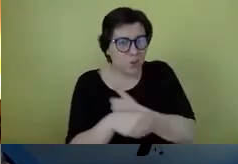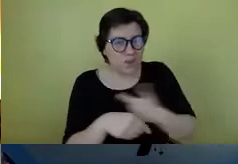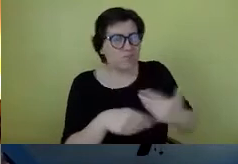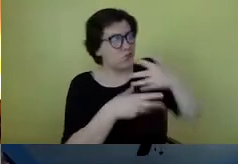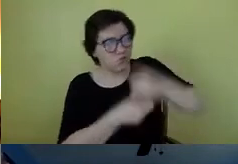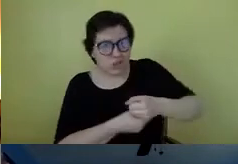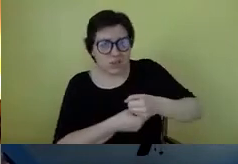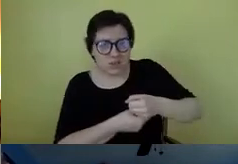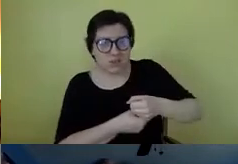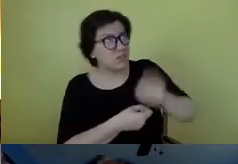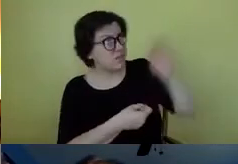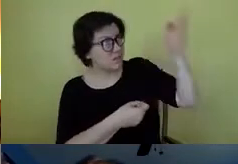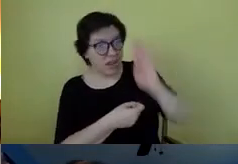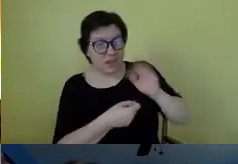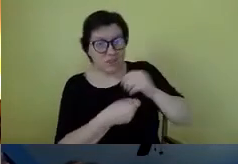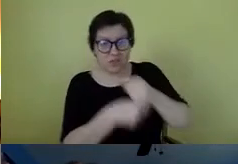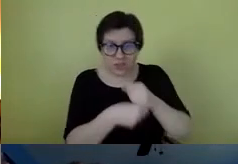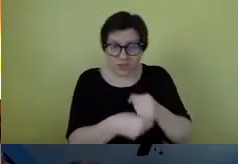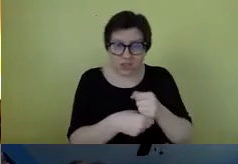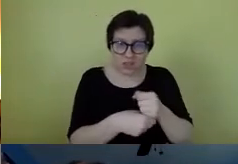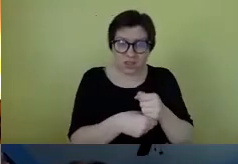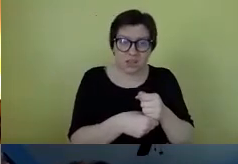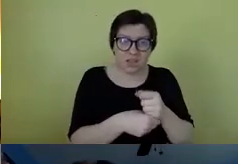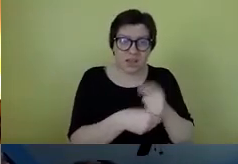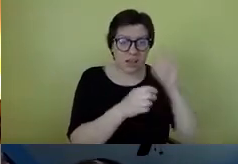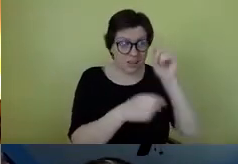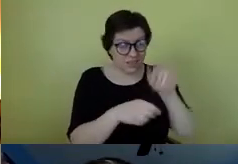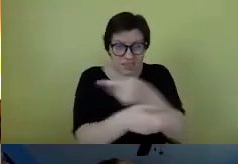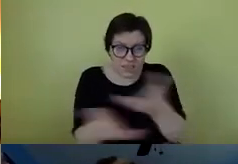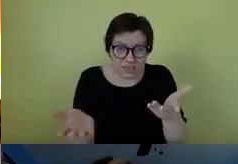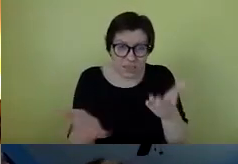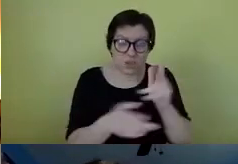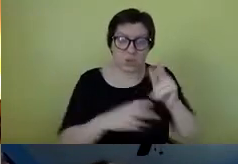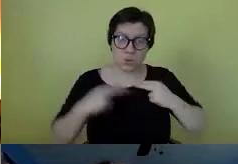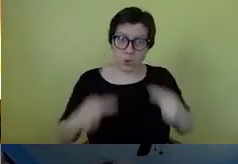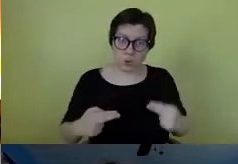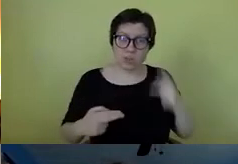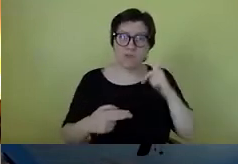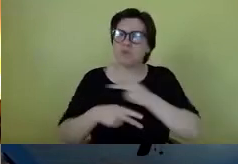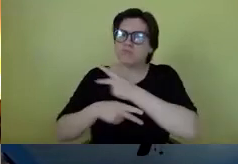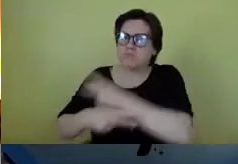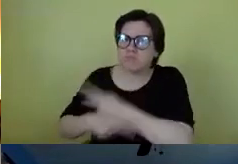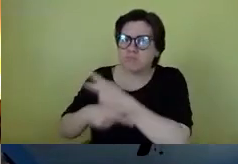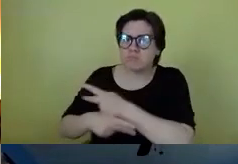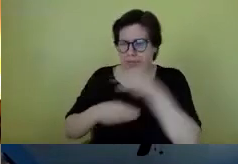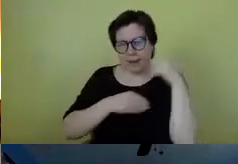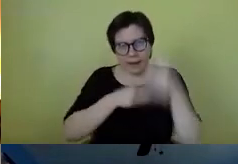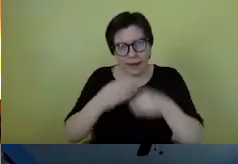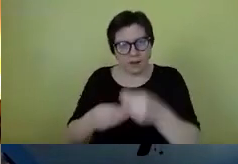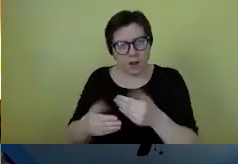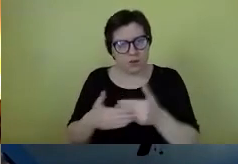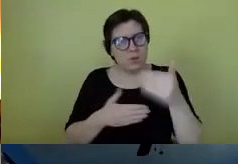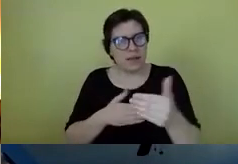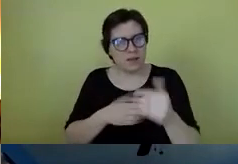this creation. It's given to you to be cared for and handed on to the next generation,